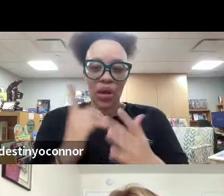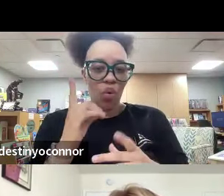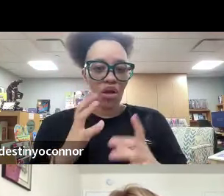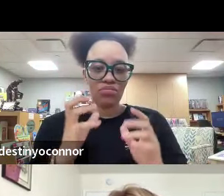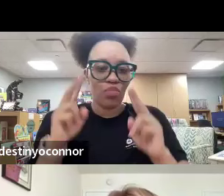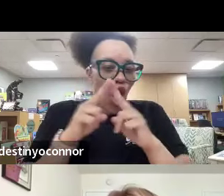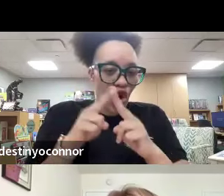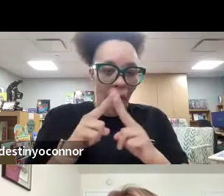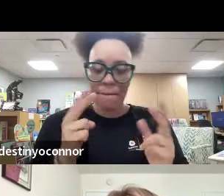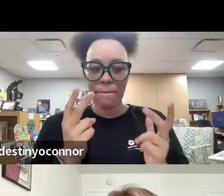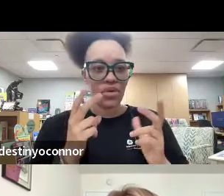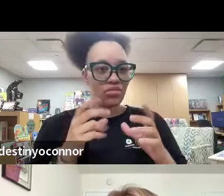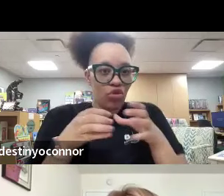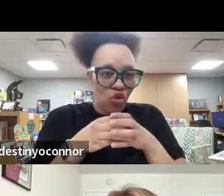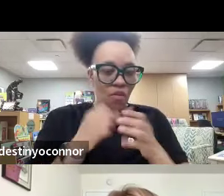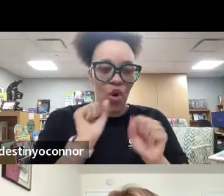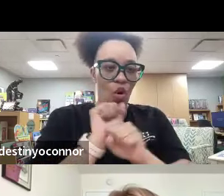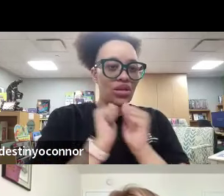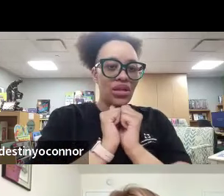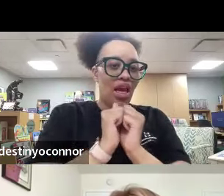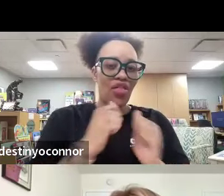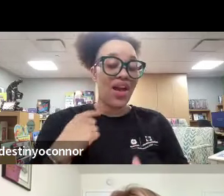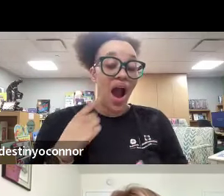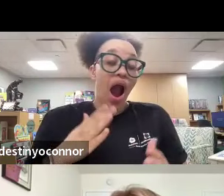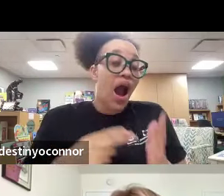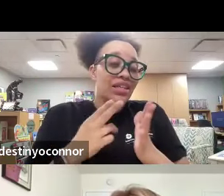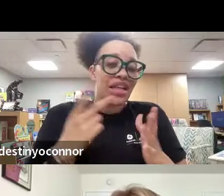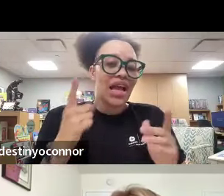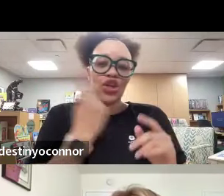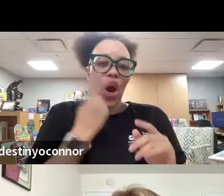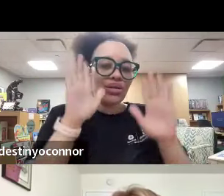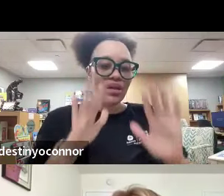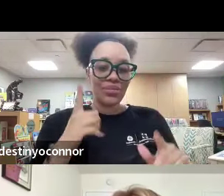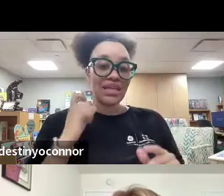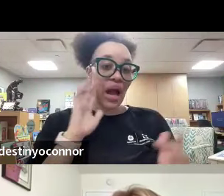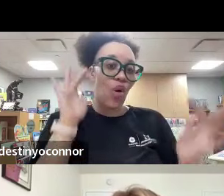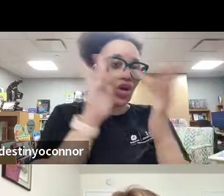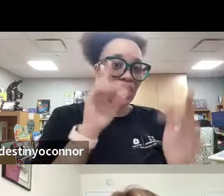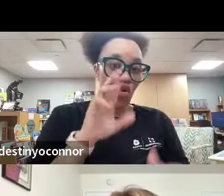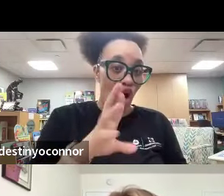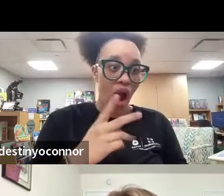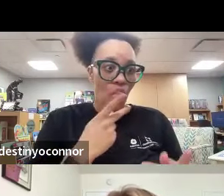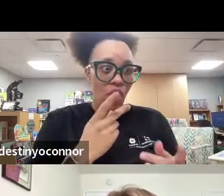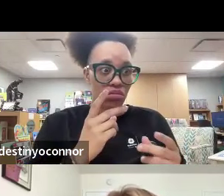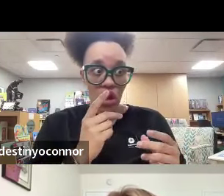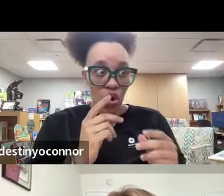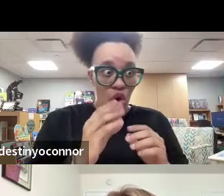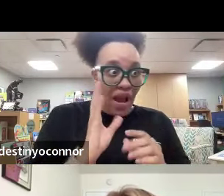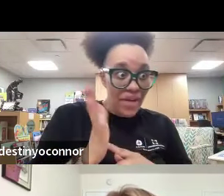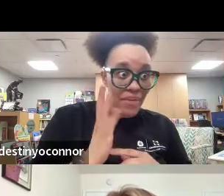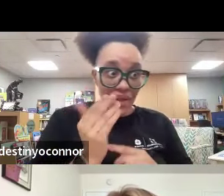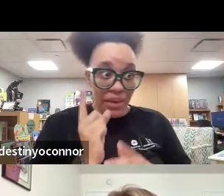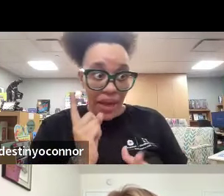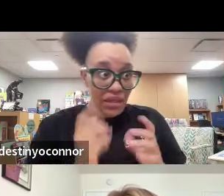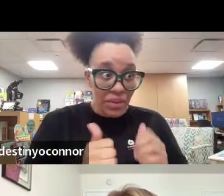here. And Destiny is saying, yeah, just reach out to someone, partner up, a small group, work together. Honestly, it's always really great